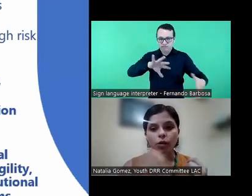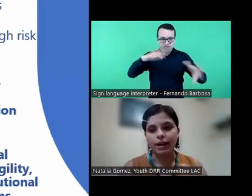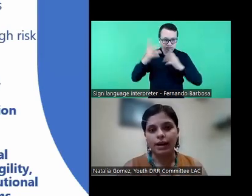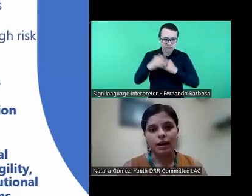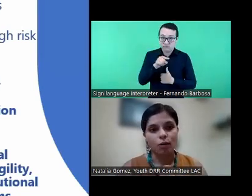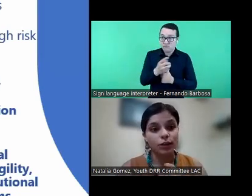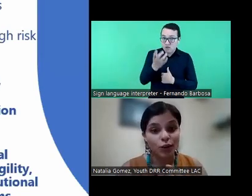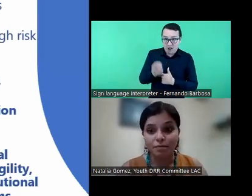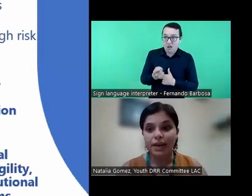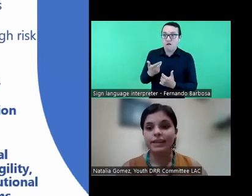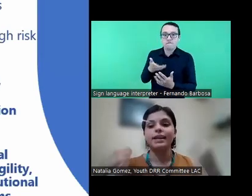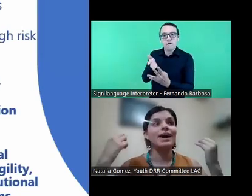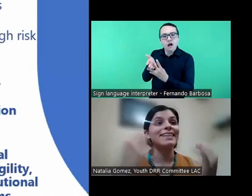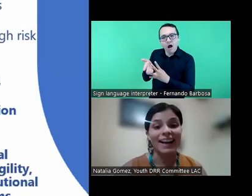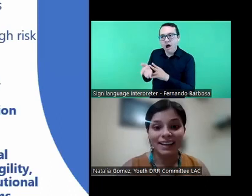limited access